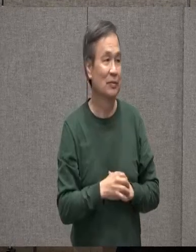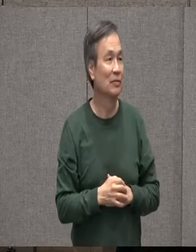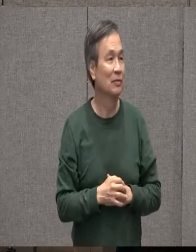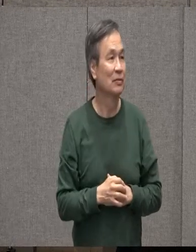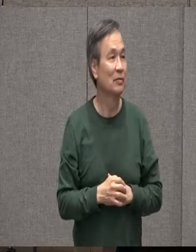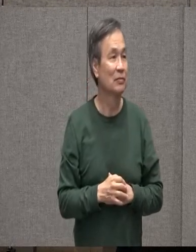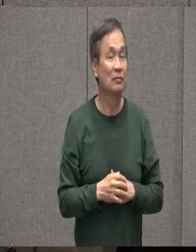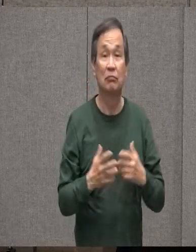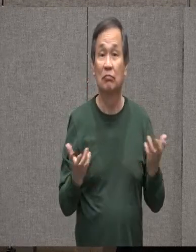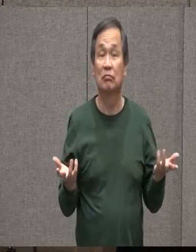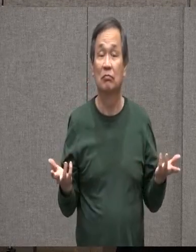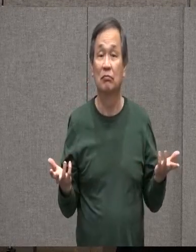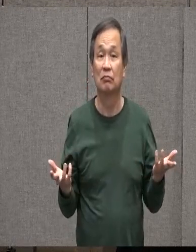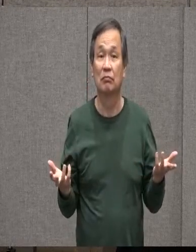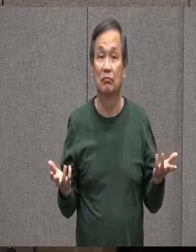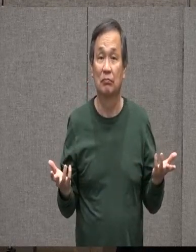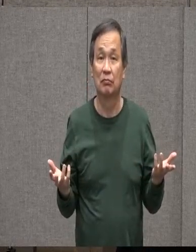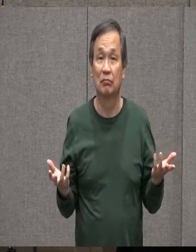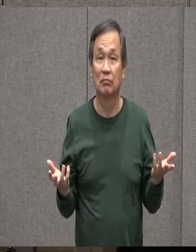is another 3 minus, right?